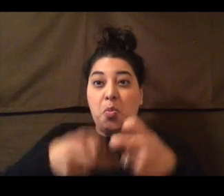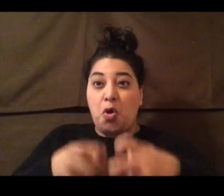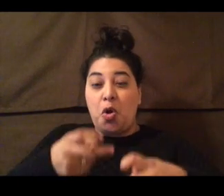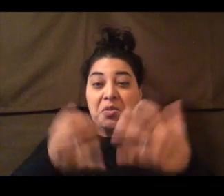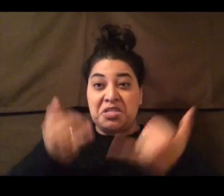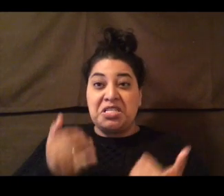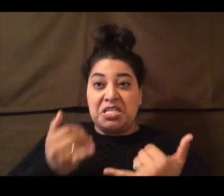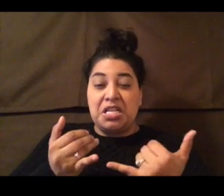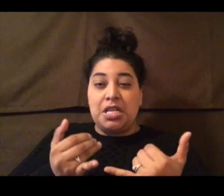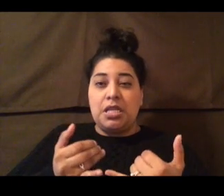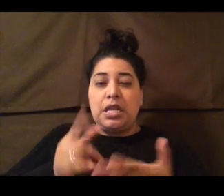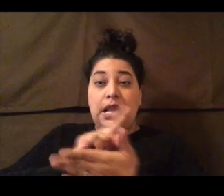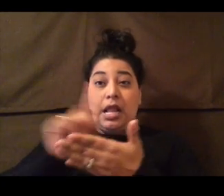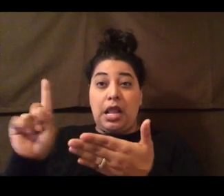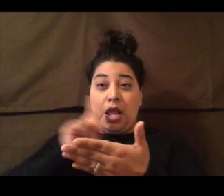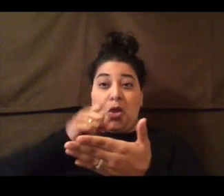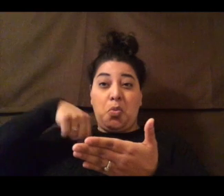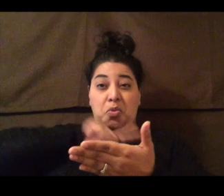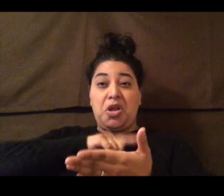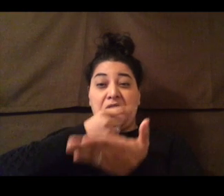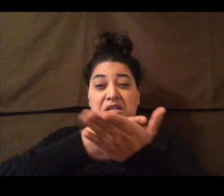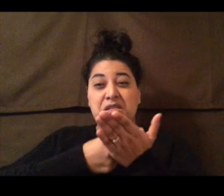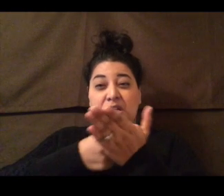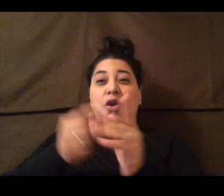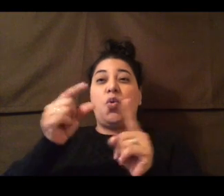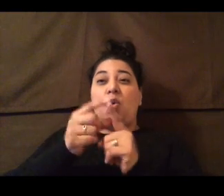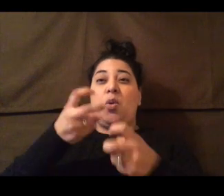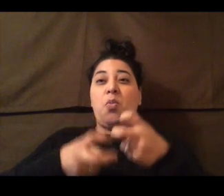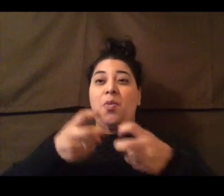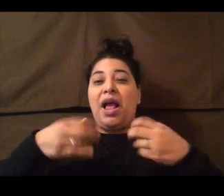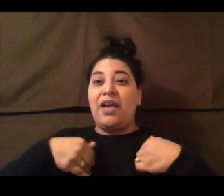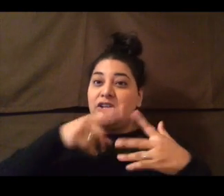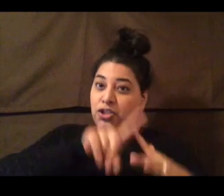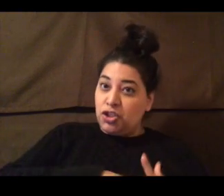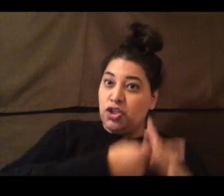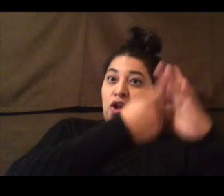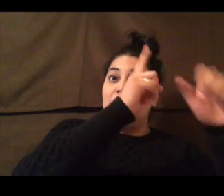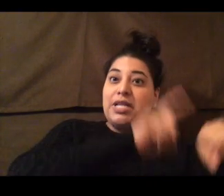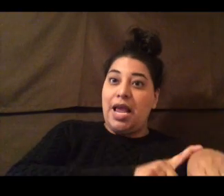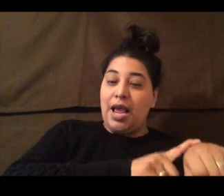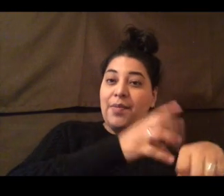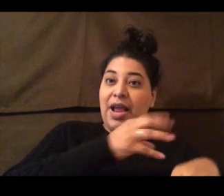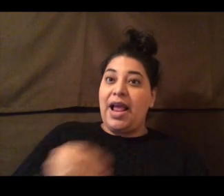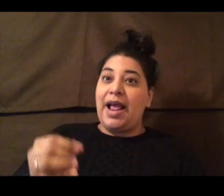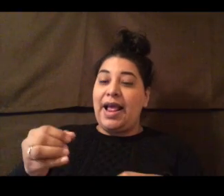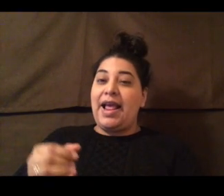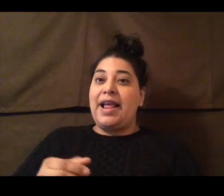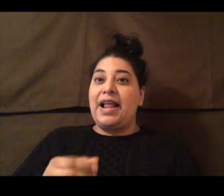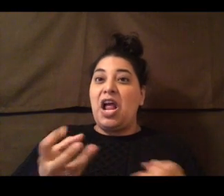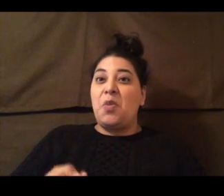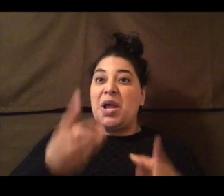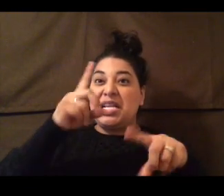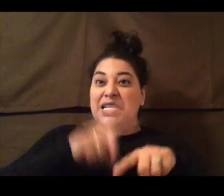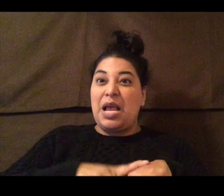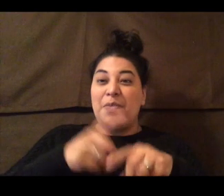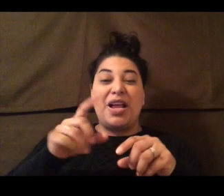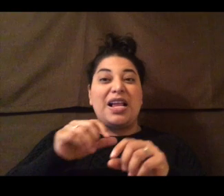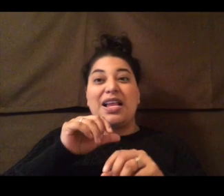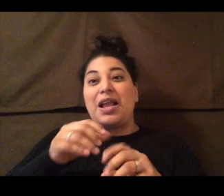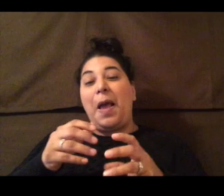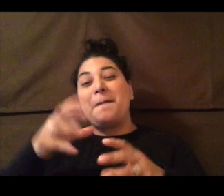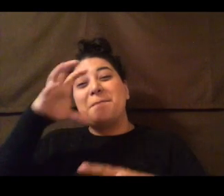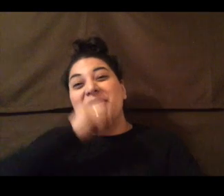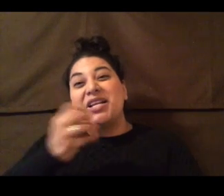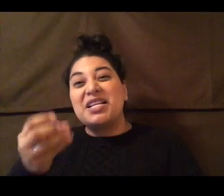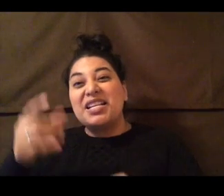on word problems where we had our beginning and we had our elapsed time, but we were missing our end time. So today,